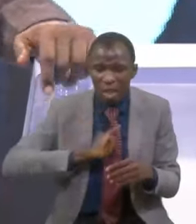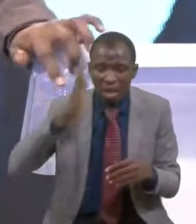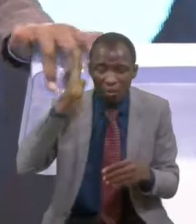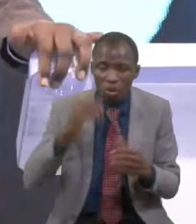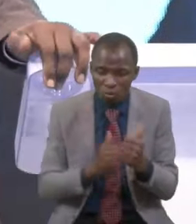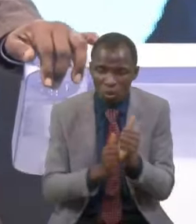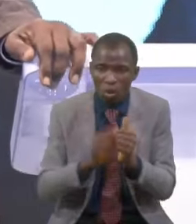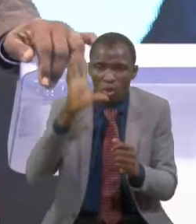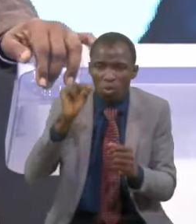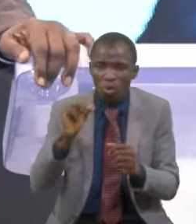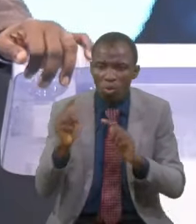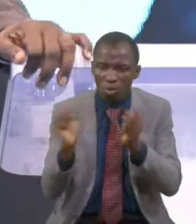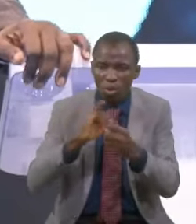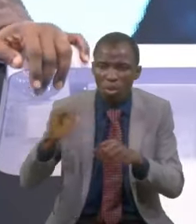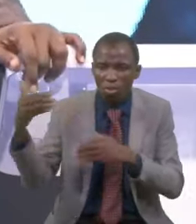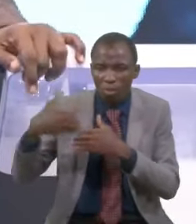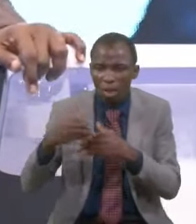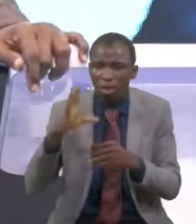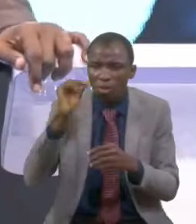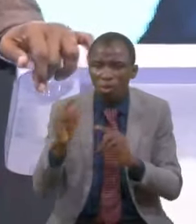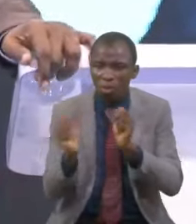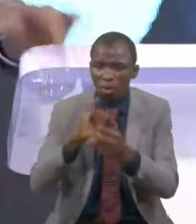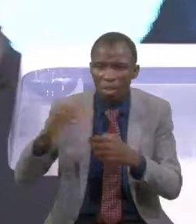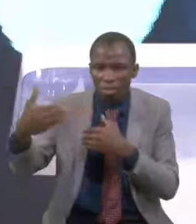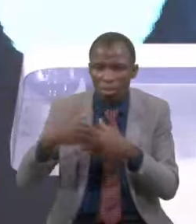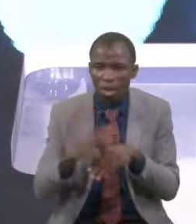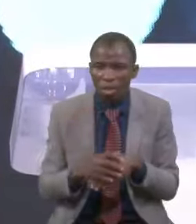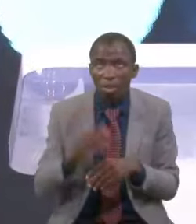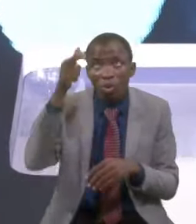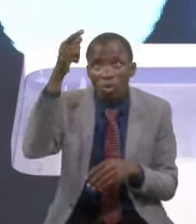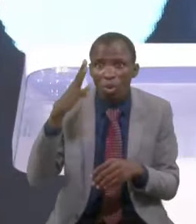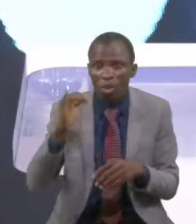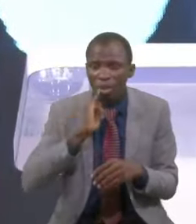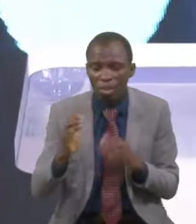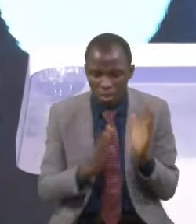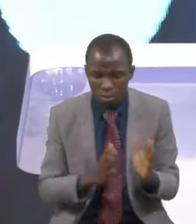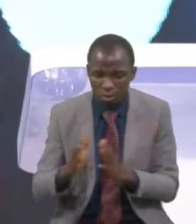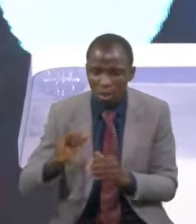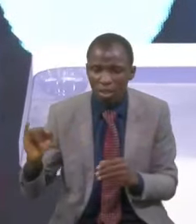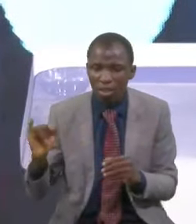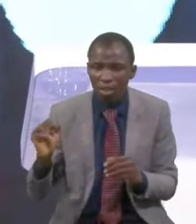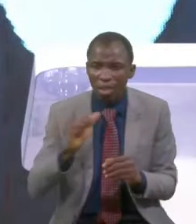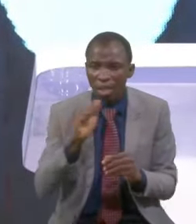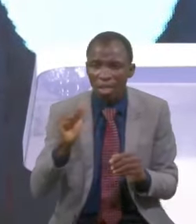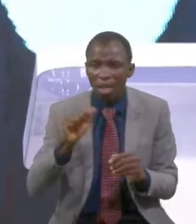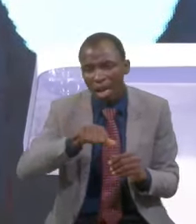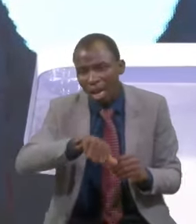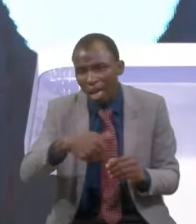turning back. No turning back. God is preparing another